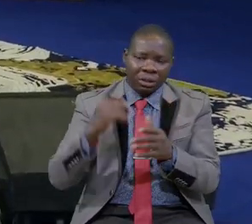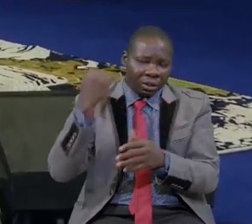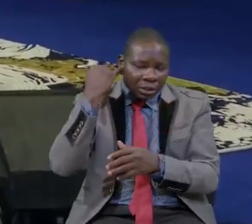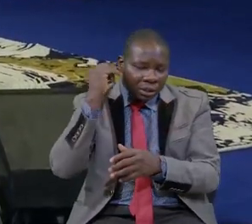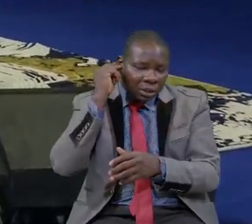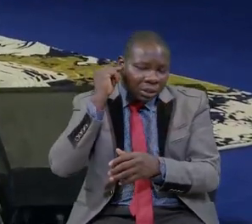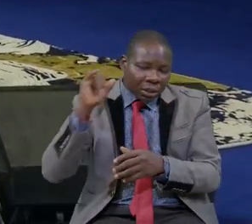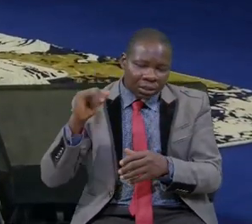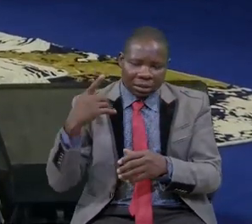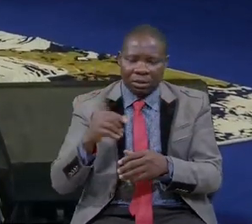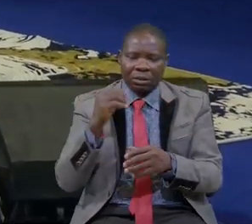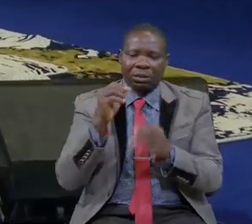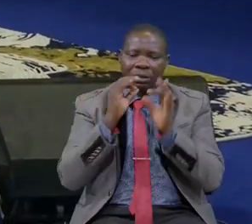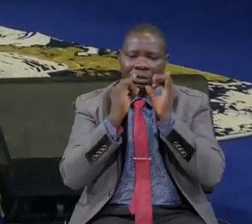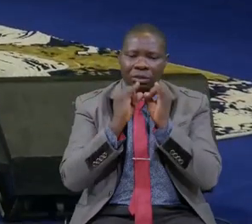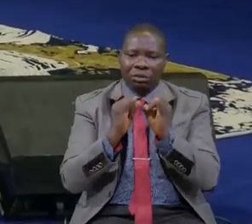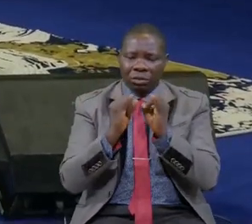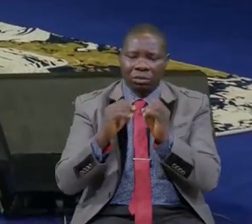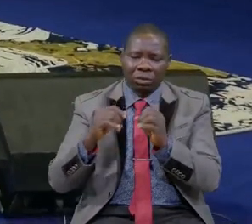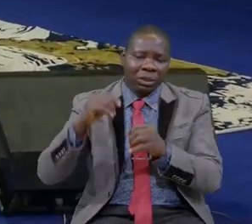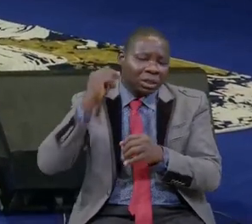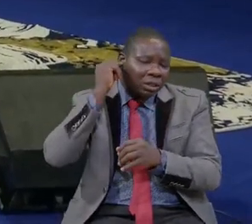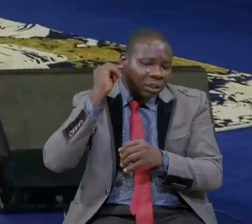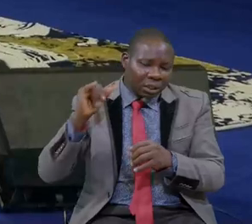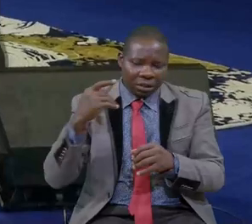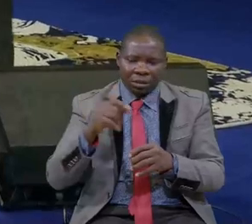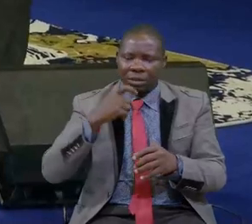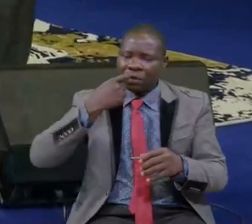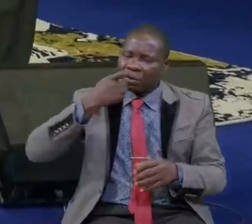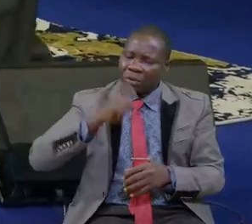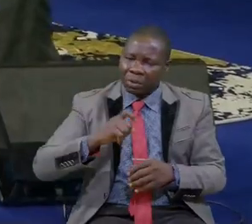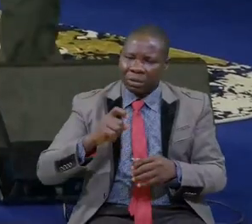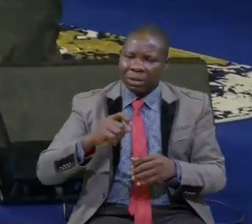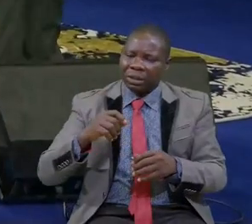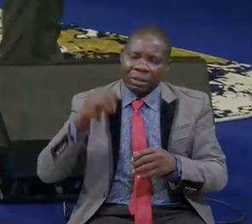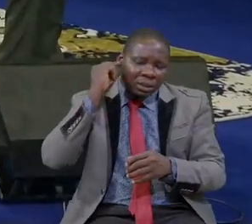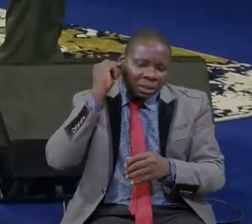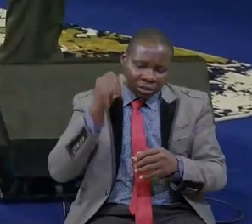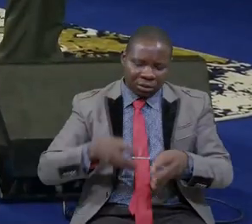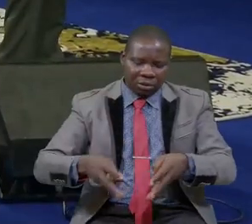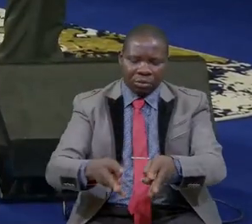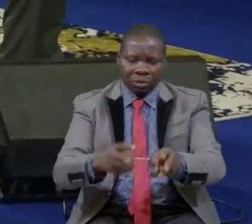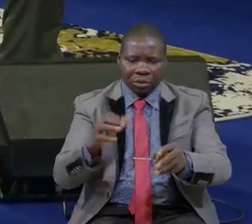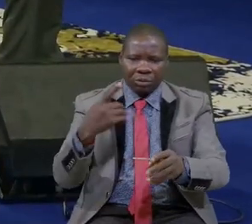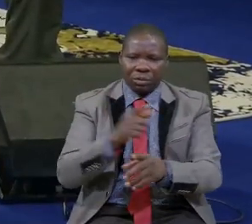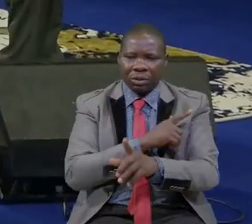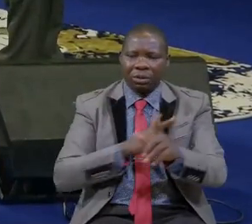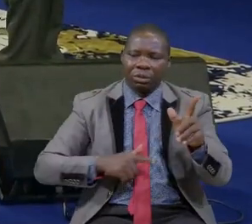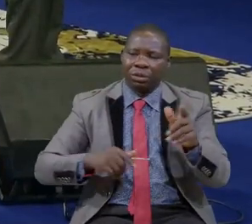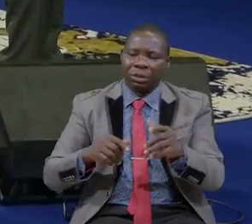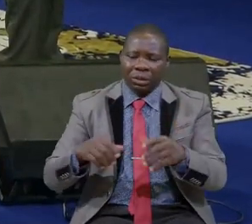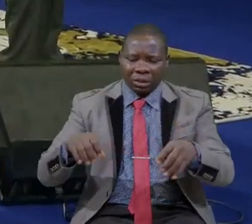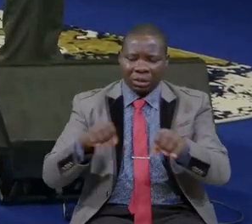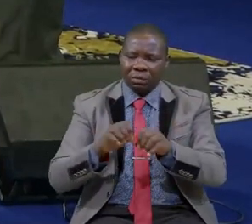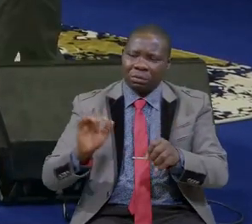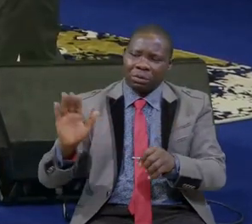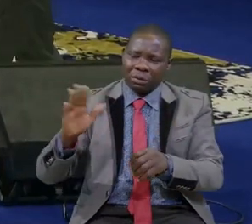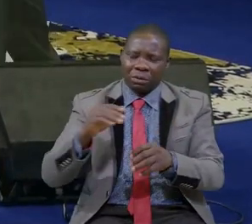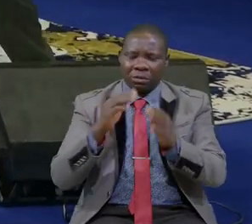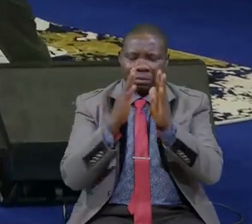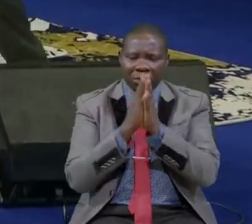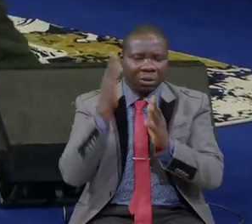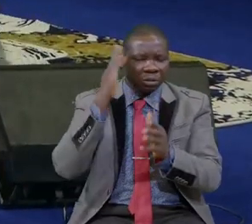the commandment, hearing the ways of the Lord, even his prayer shall be abomination. But look